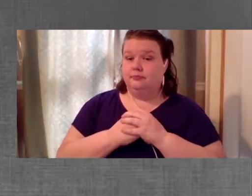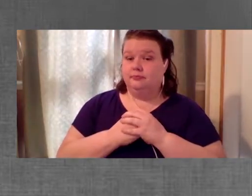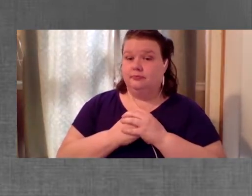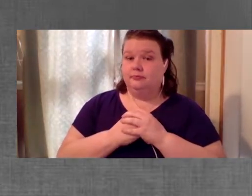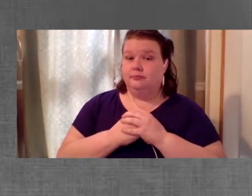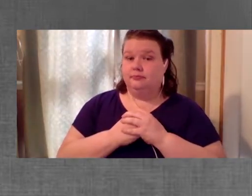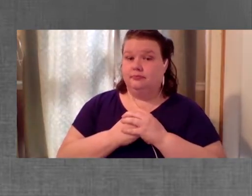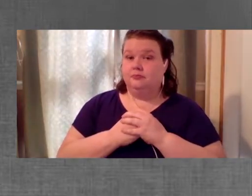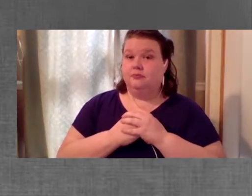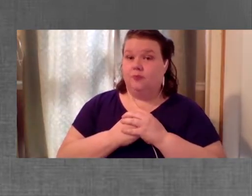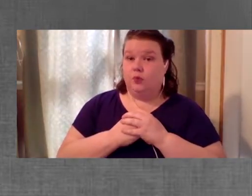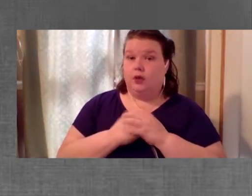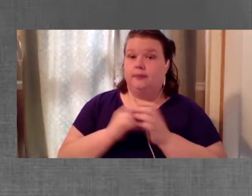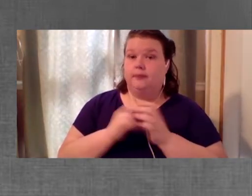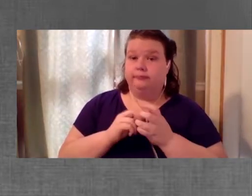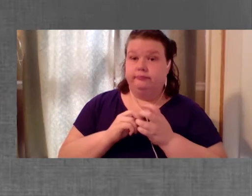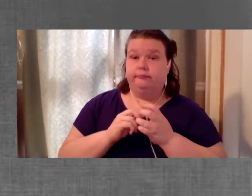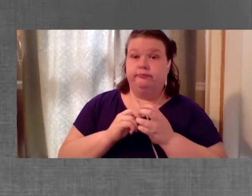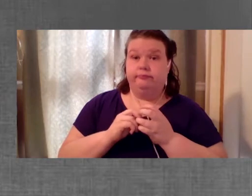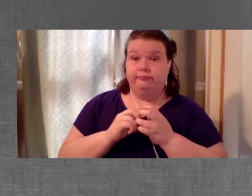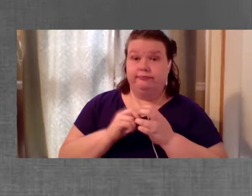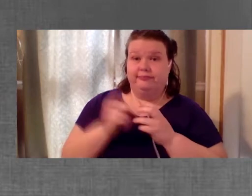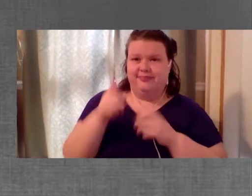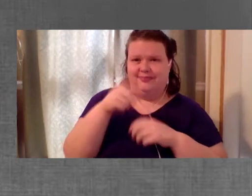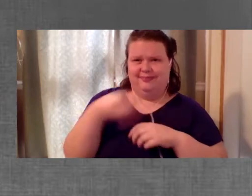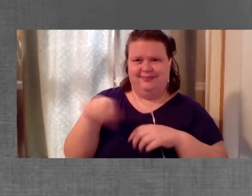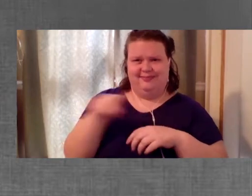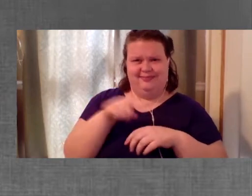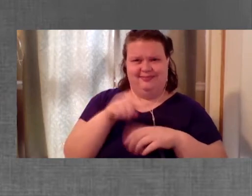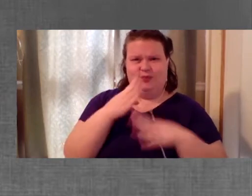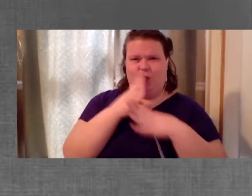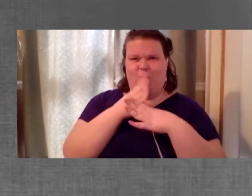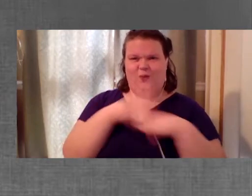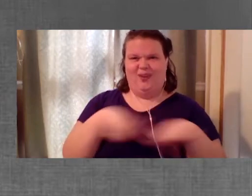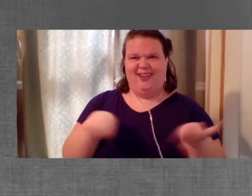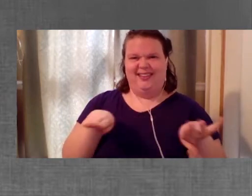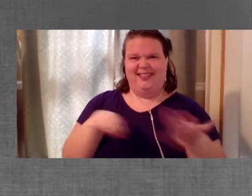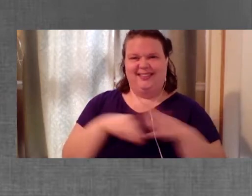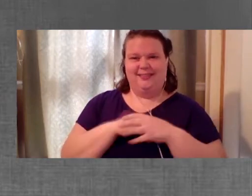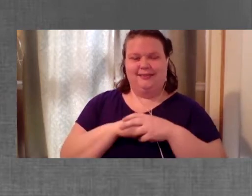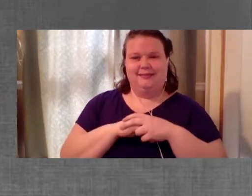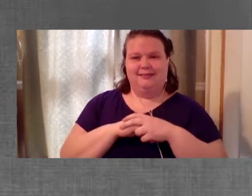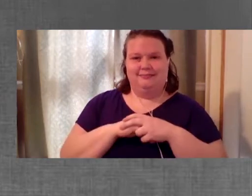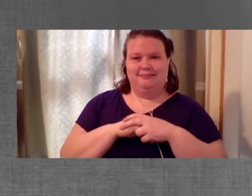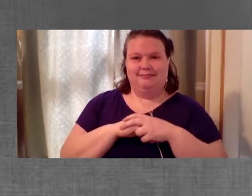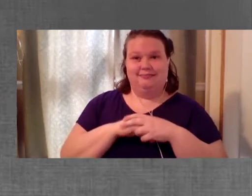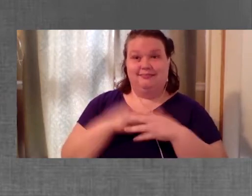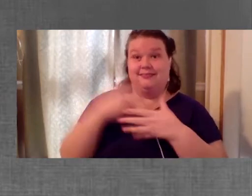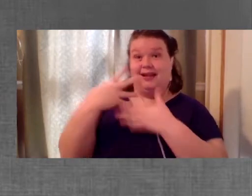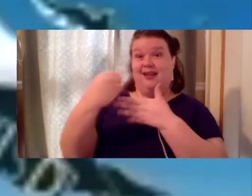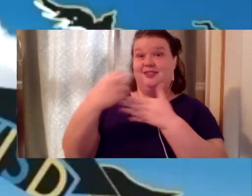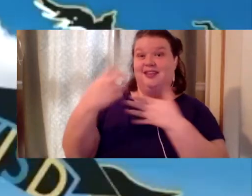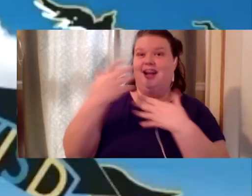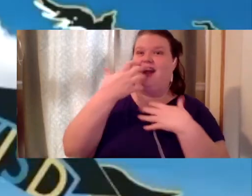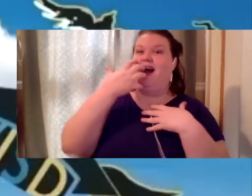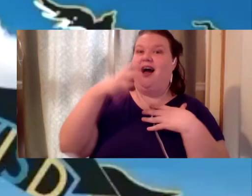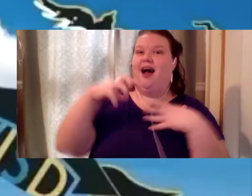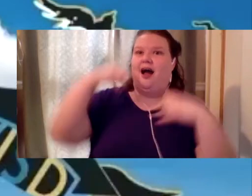Okay. All are a quiet group tonight. Getting hot out. Everybody's getting tired.